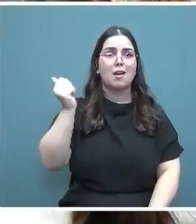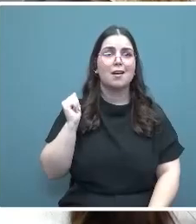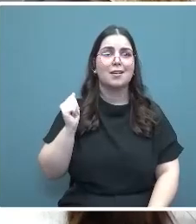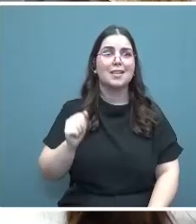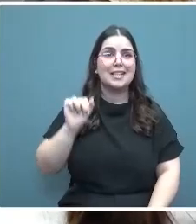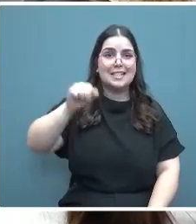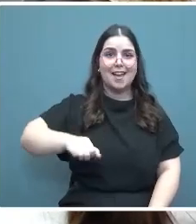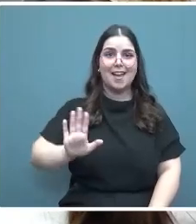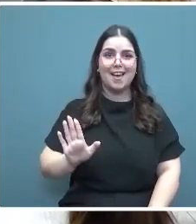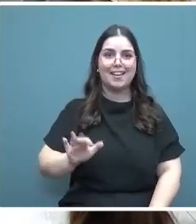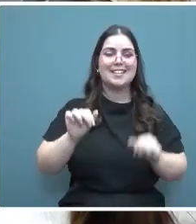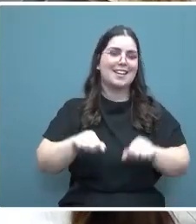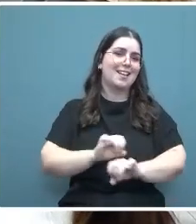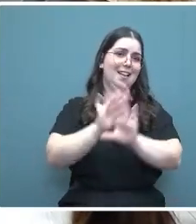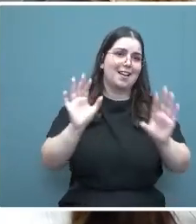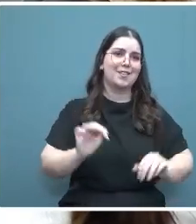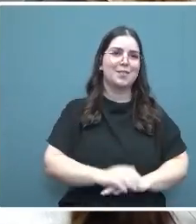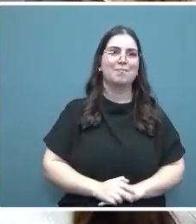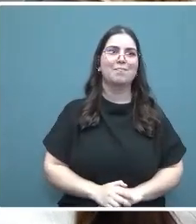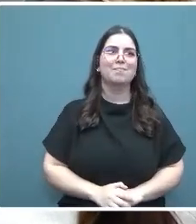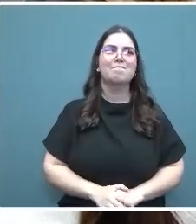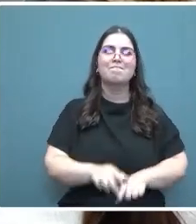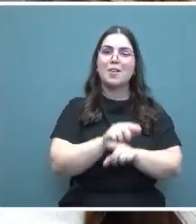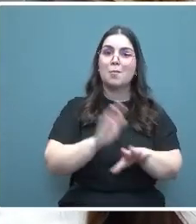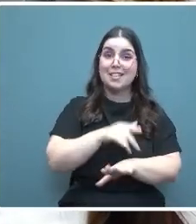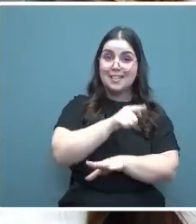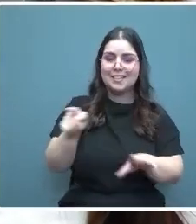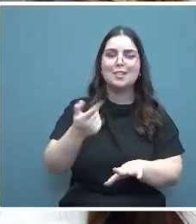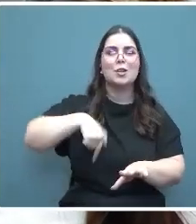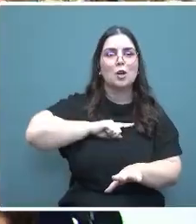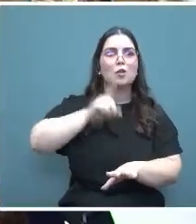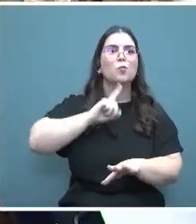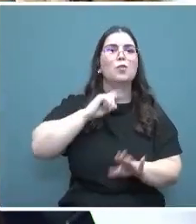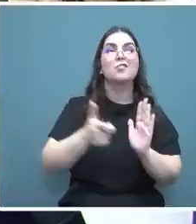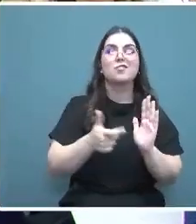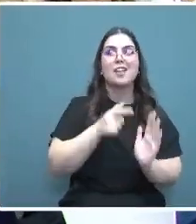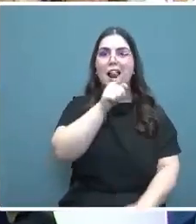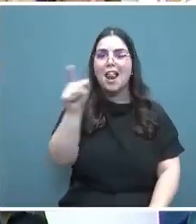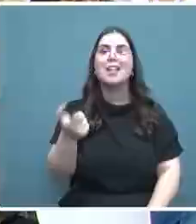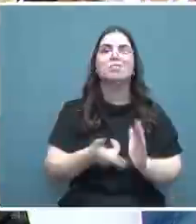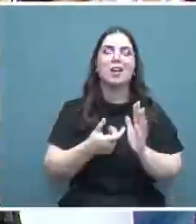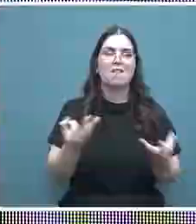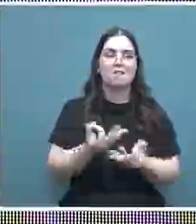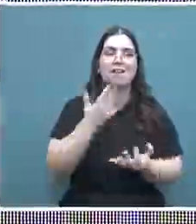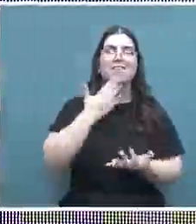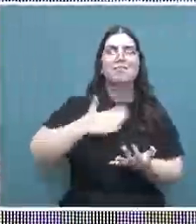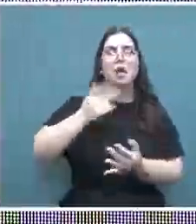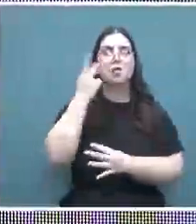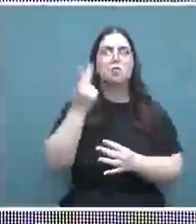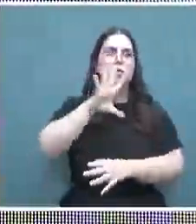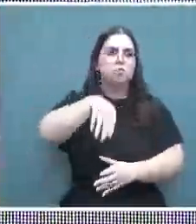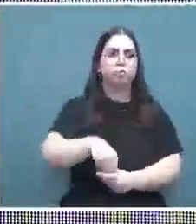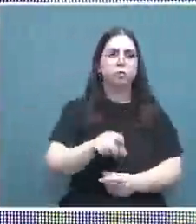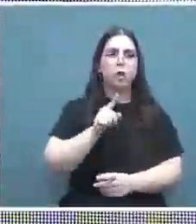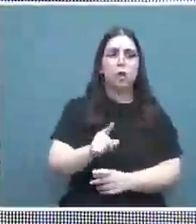Yes. Yes? Yeah, of course. So that's why we need women everywhere. Women are part of our life. It's the other